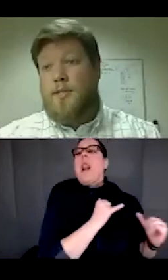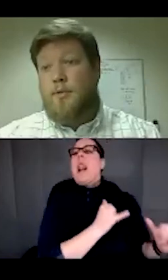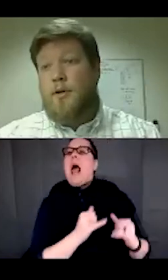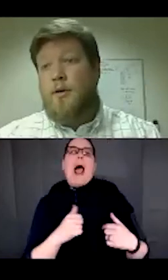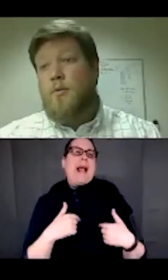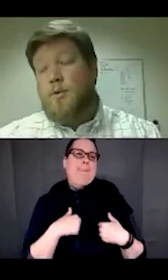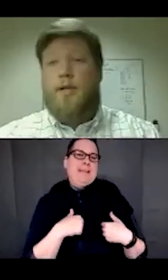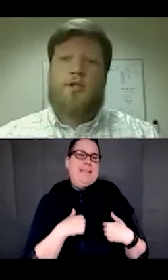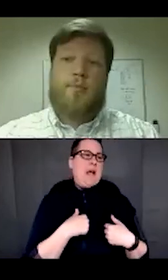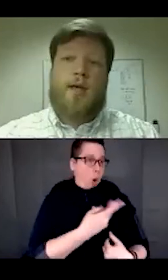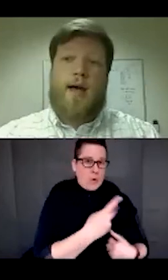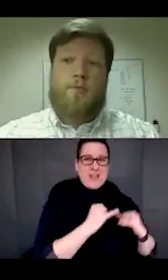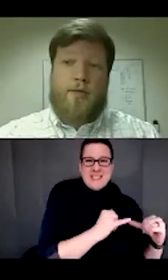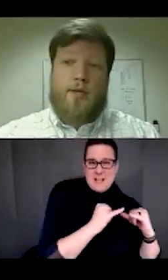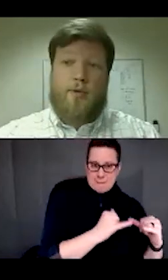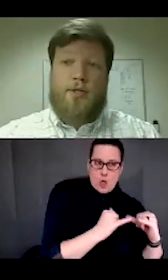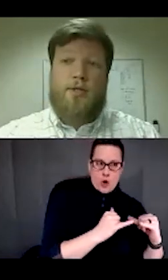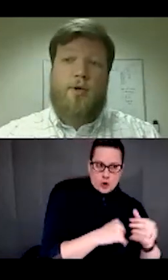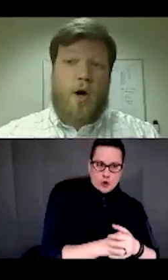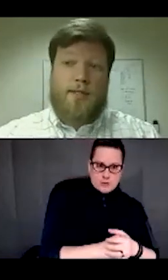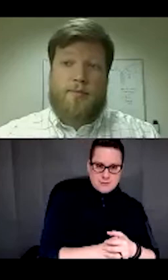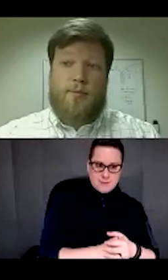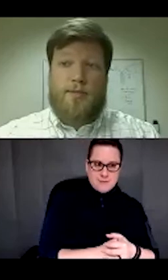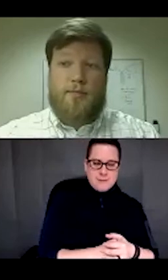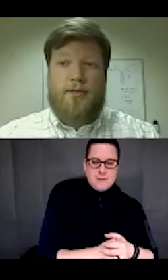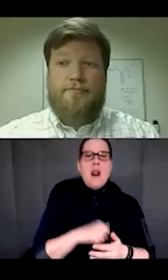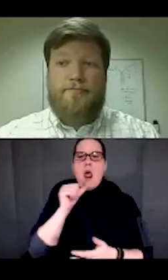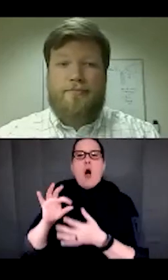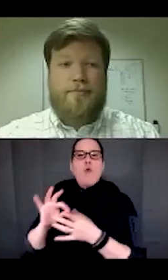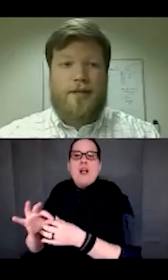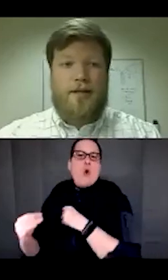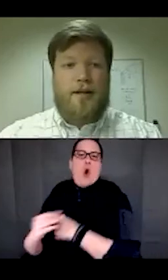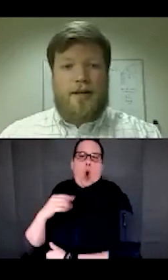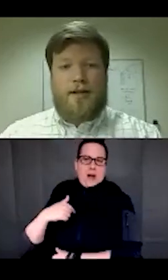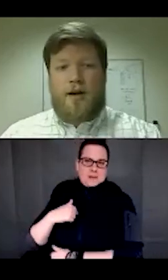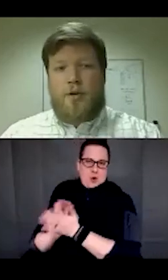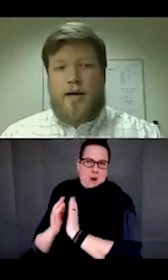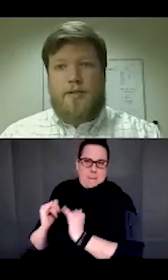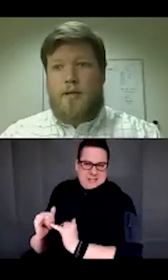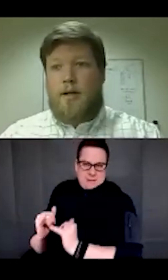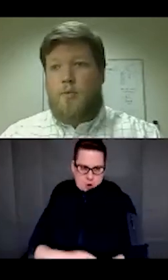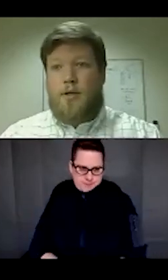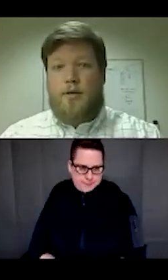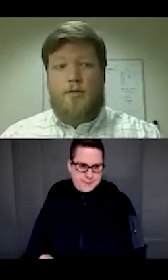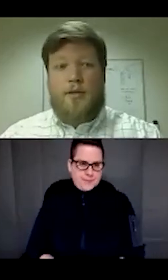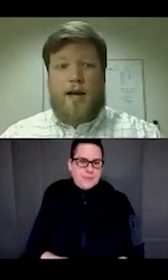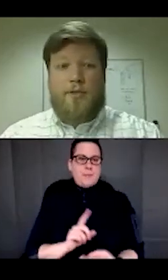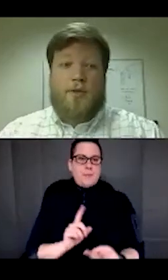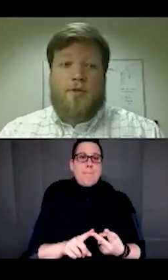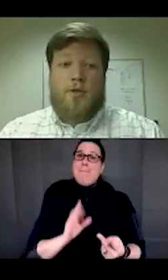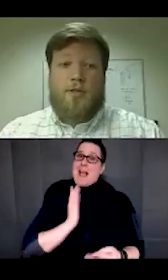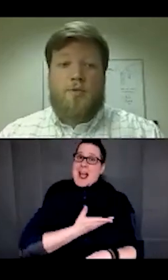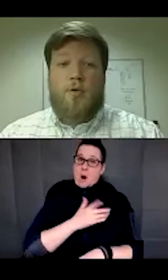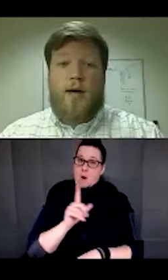were similar when the relationship began, rather than the relationship causing them to become similar. In contrast, work done in our own lab has